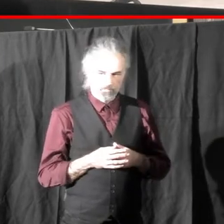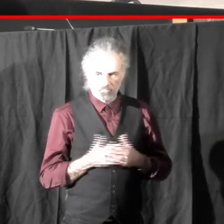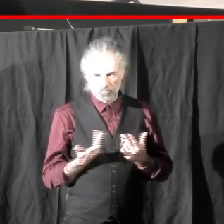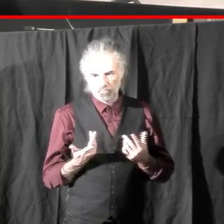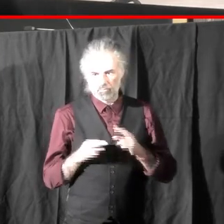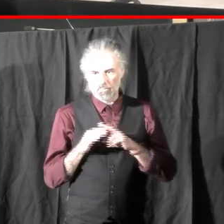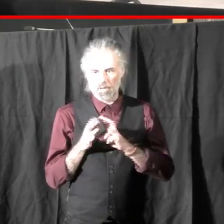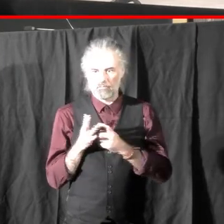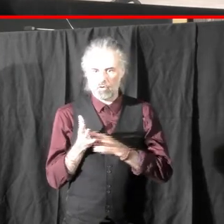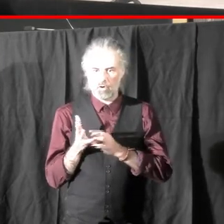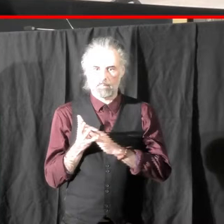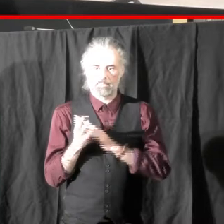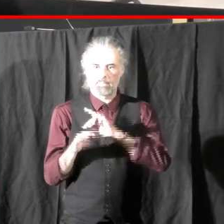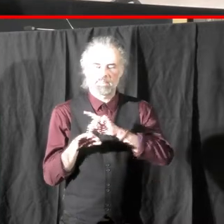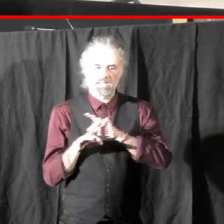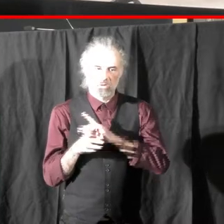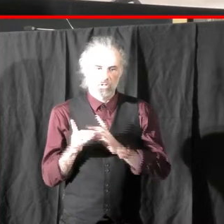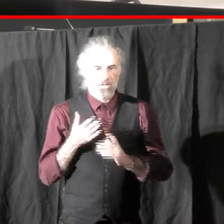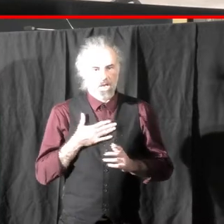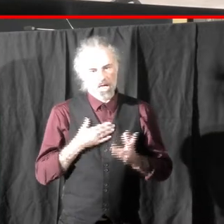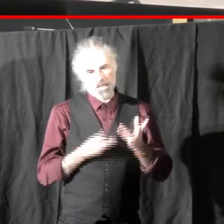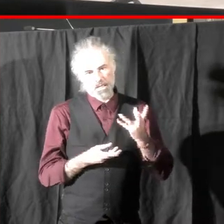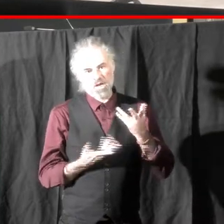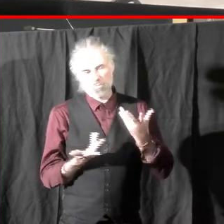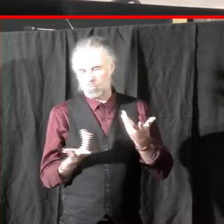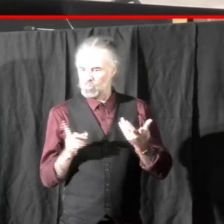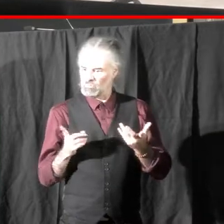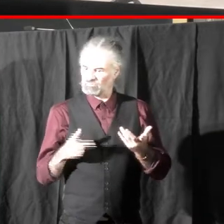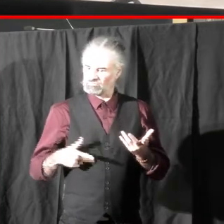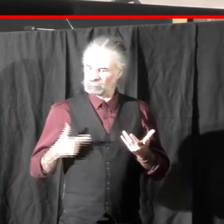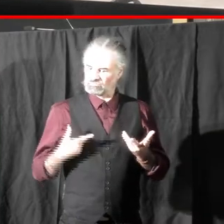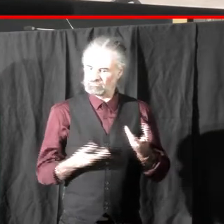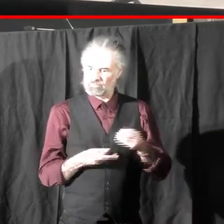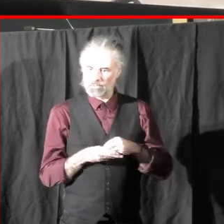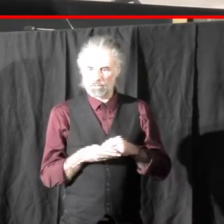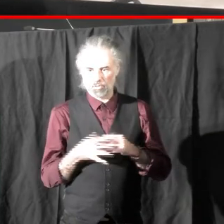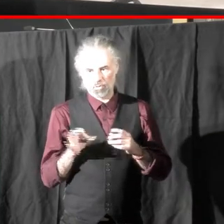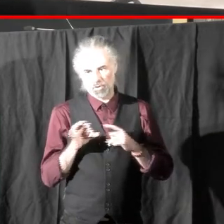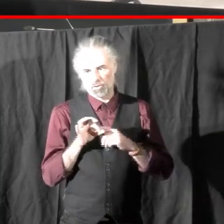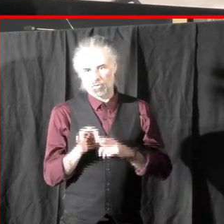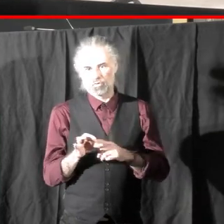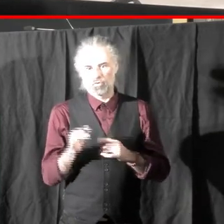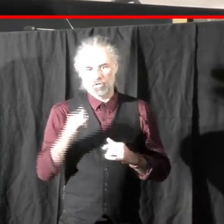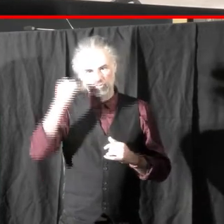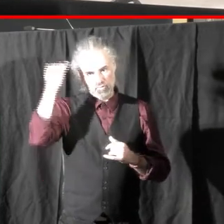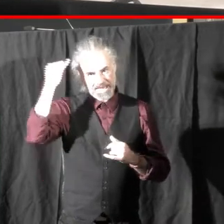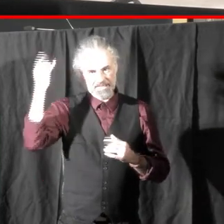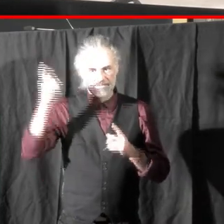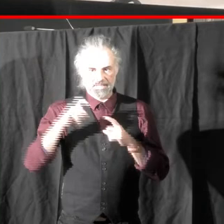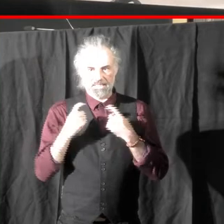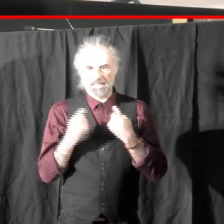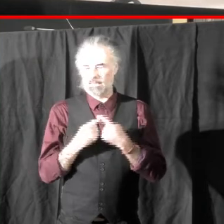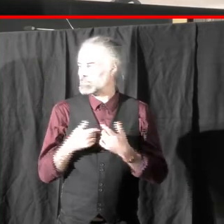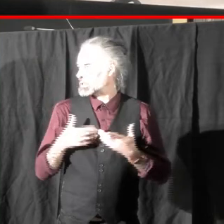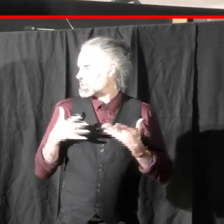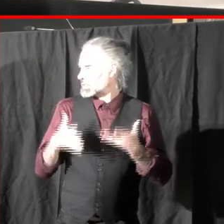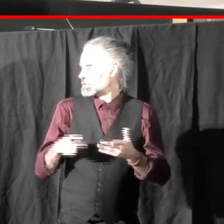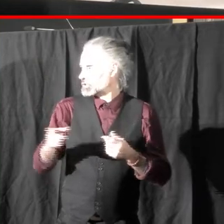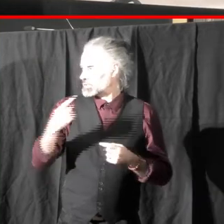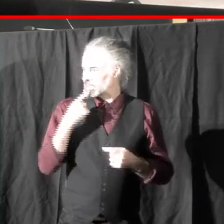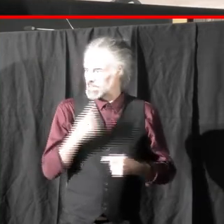Theatre, what it's like to participate in it, and any questions that you might have for the creative team. And I was going to let you say